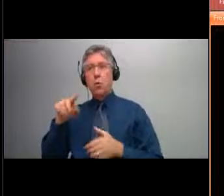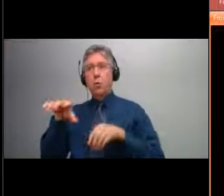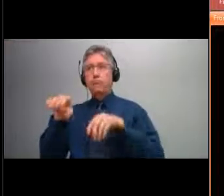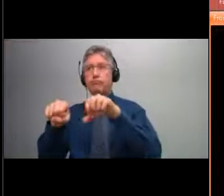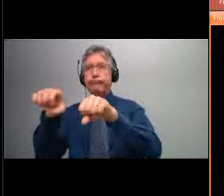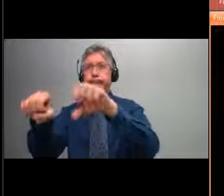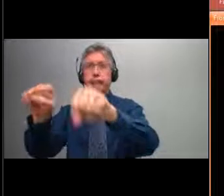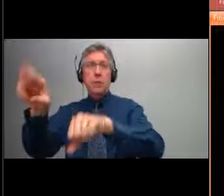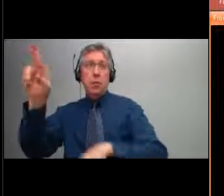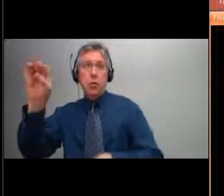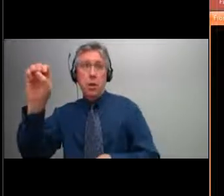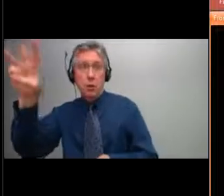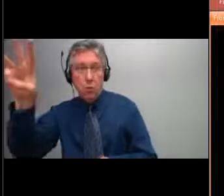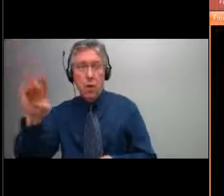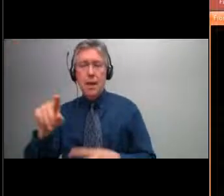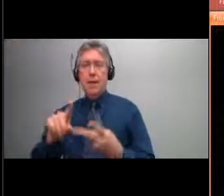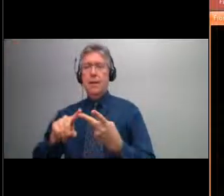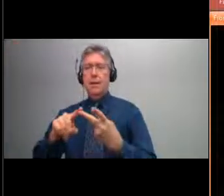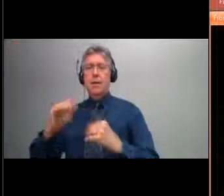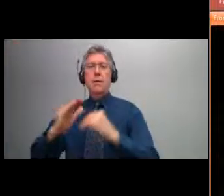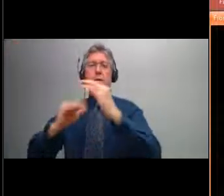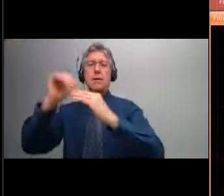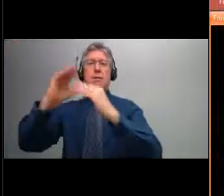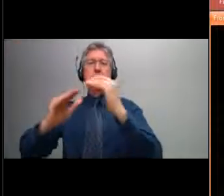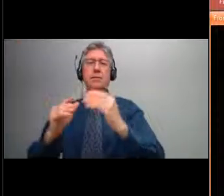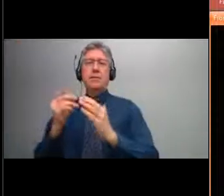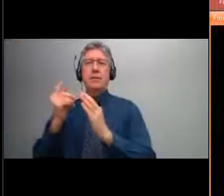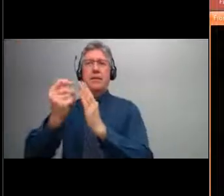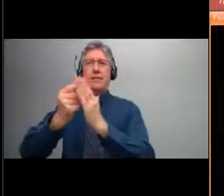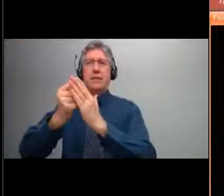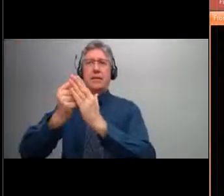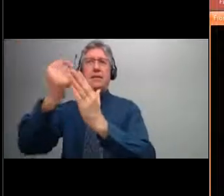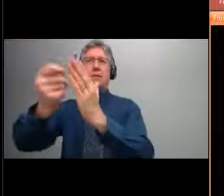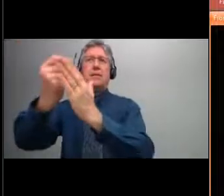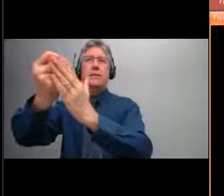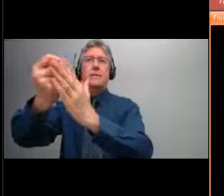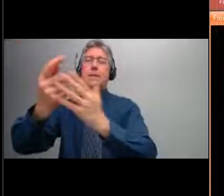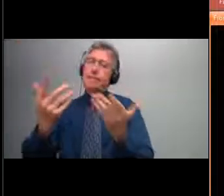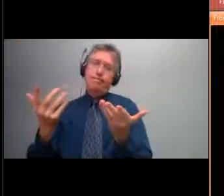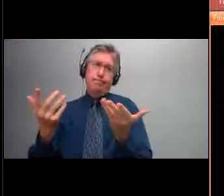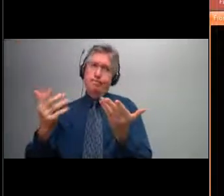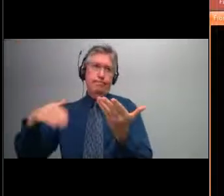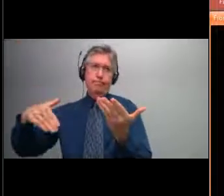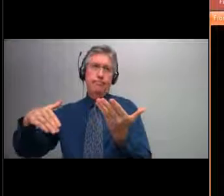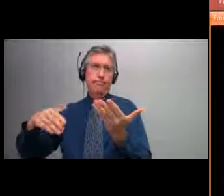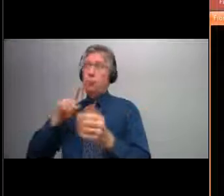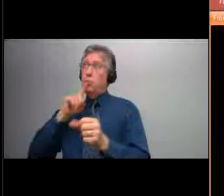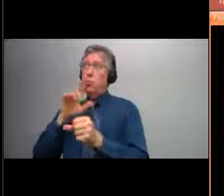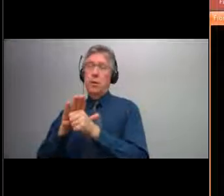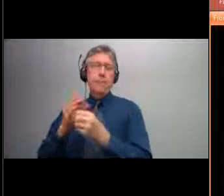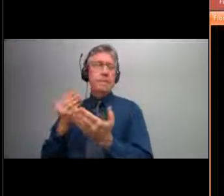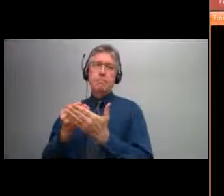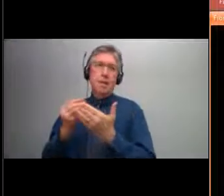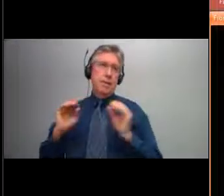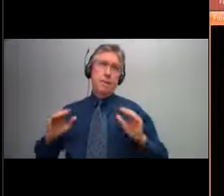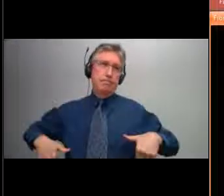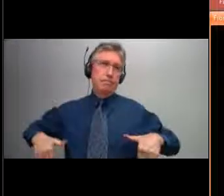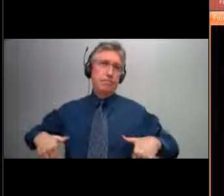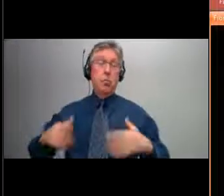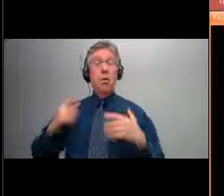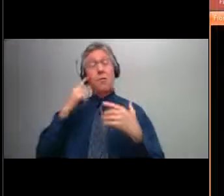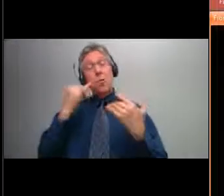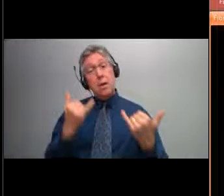construction phases. At the moment, we are only working with the design as we